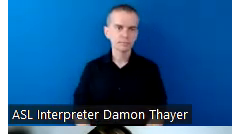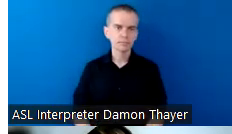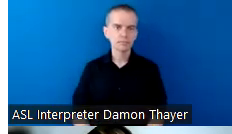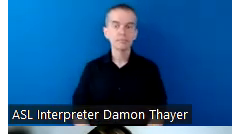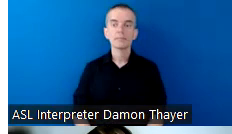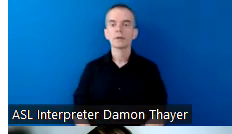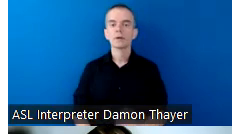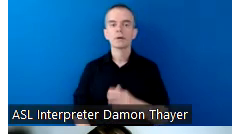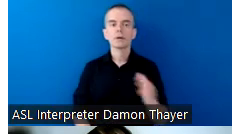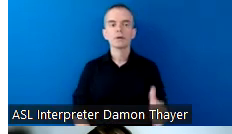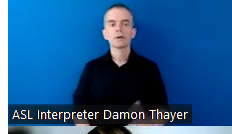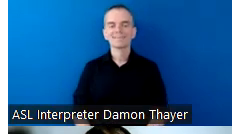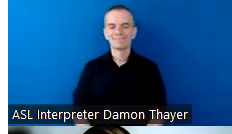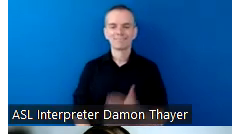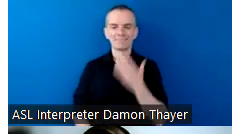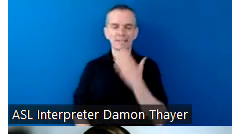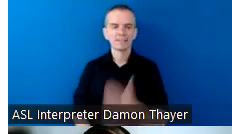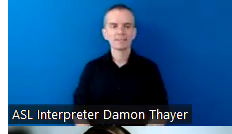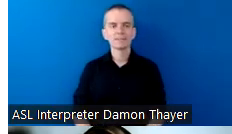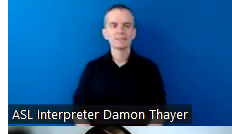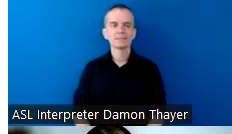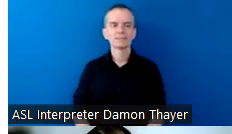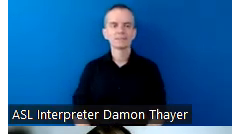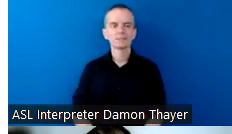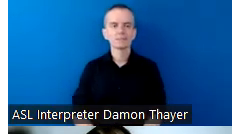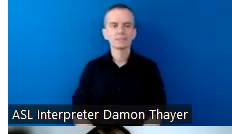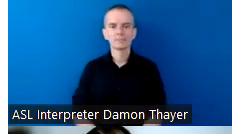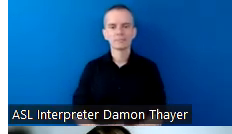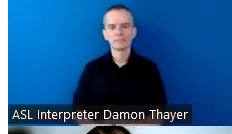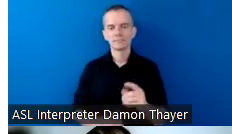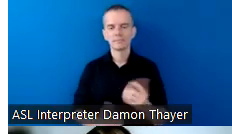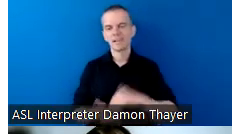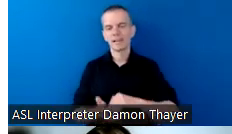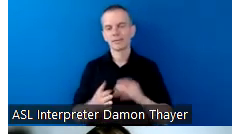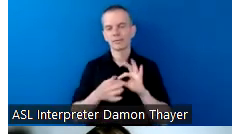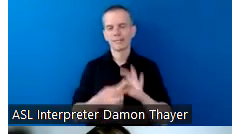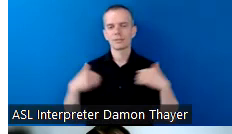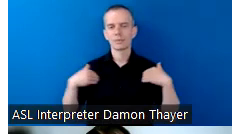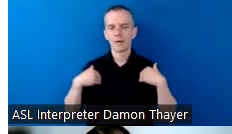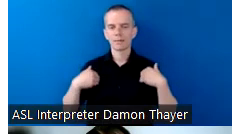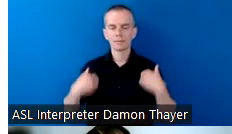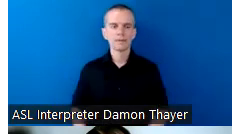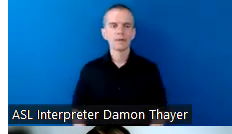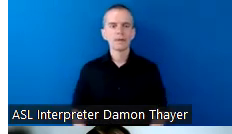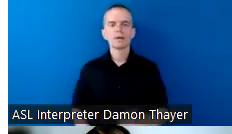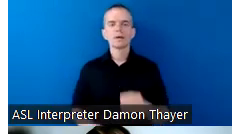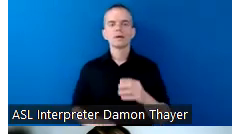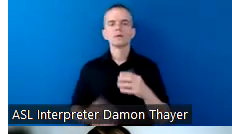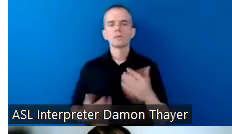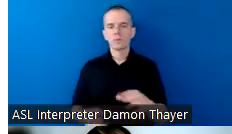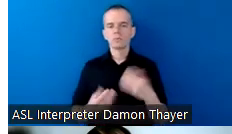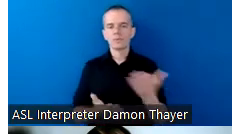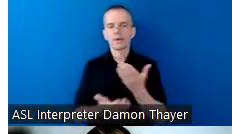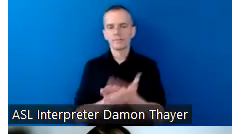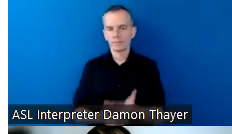Okay, next scenario, thanks. So it's another assistance animal scenario. So you provide a client with an assistance animal verification